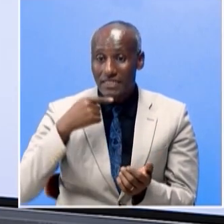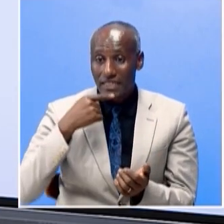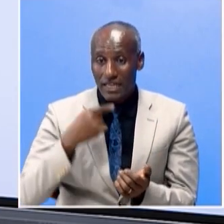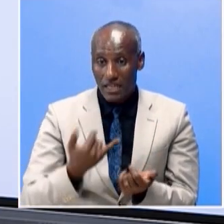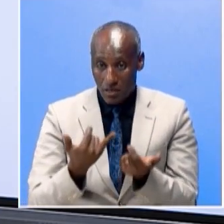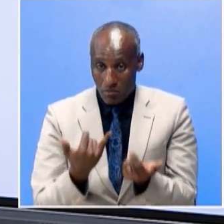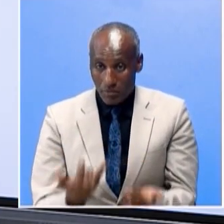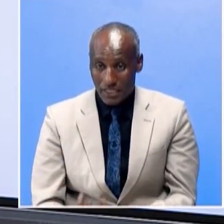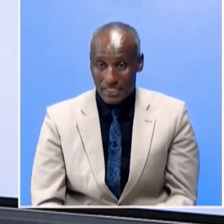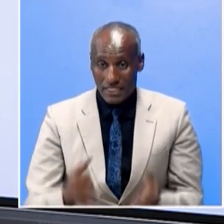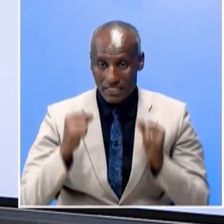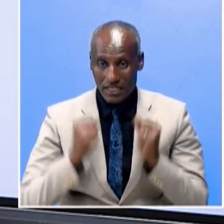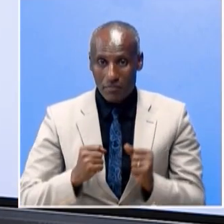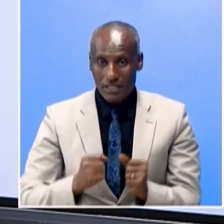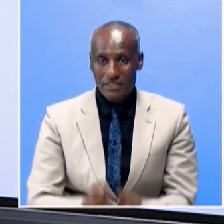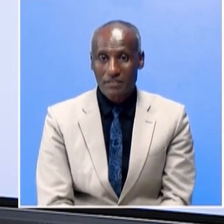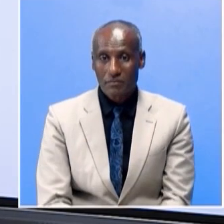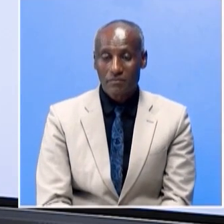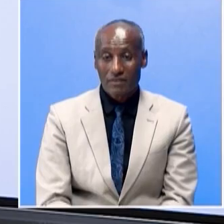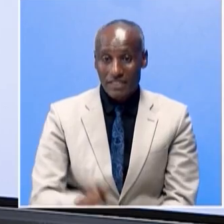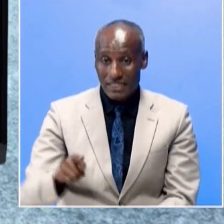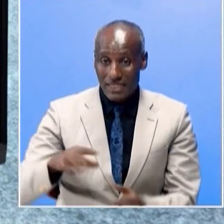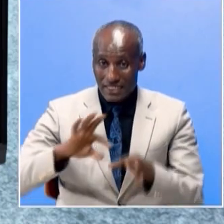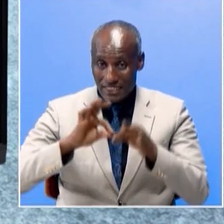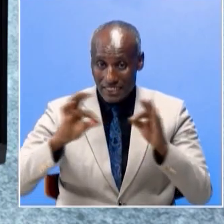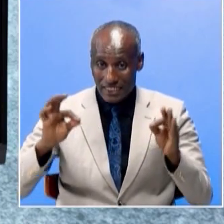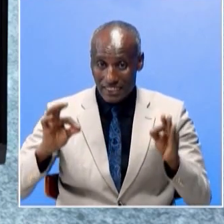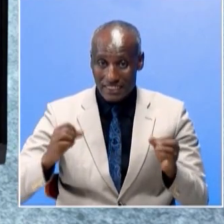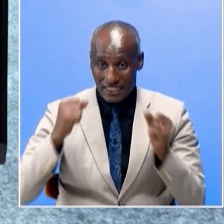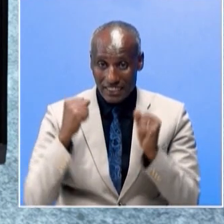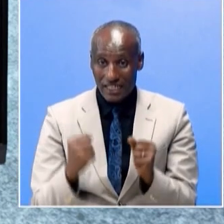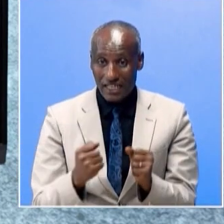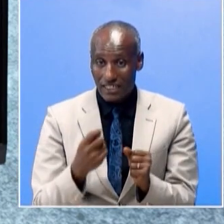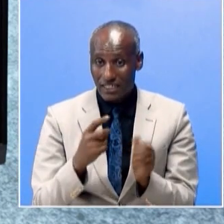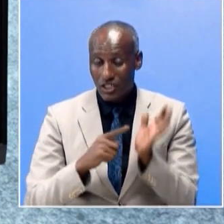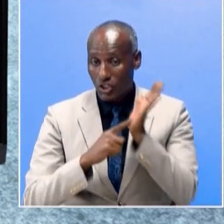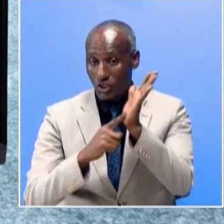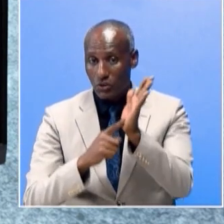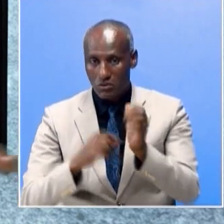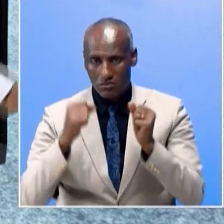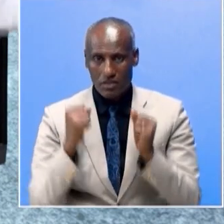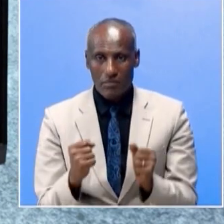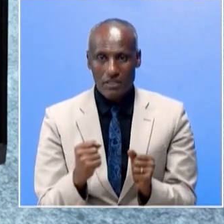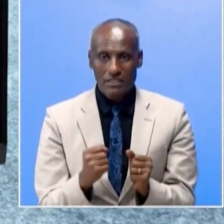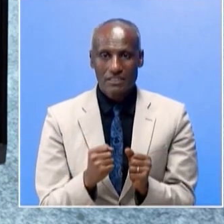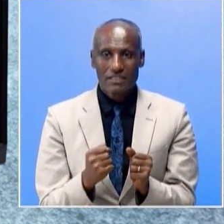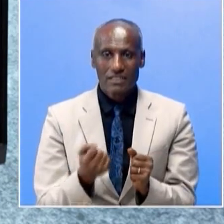clear? Nice. Look, in this sentence, the word can shows ability. As you can swim,